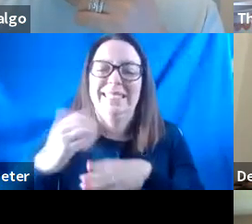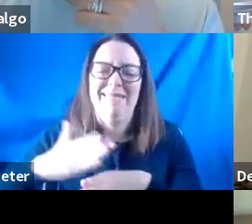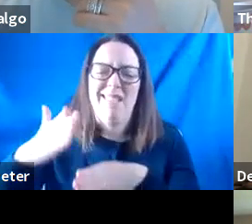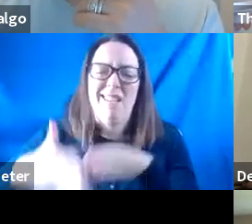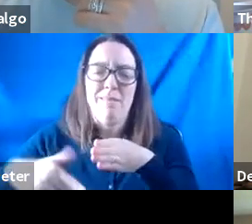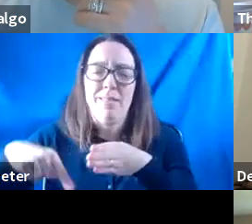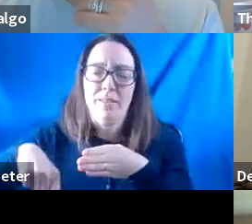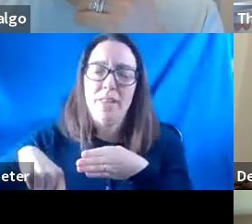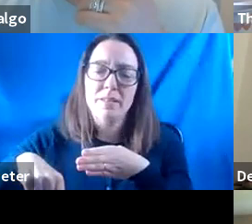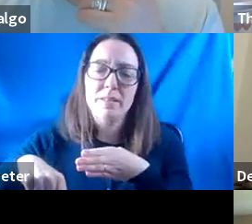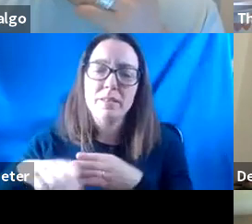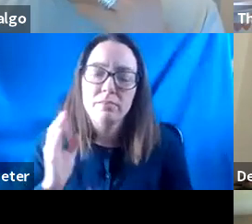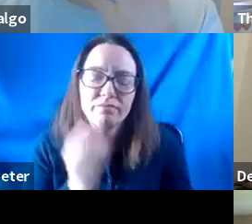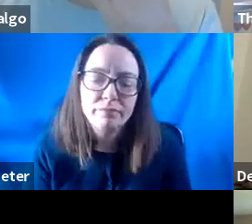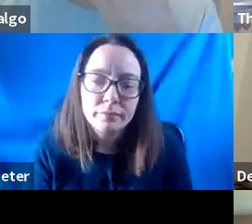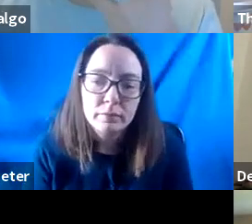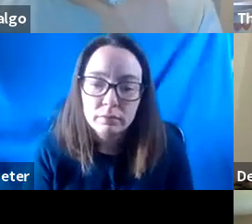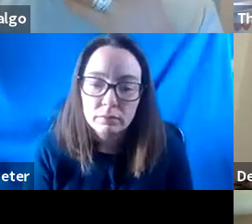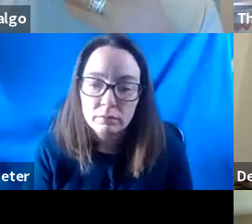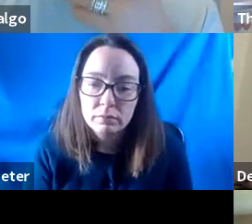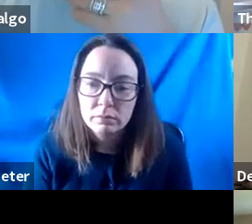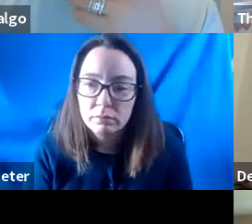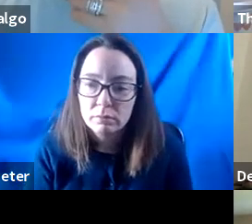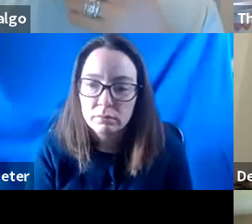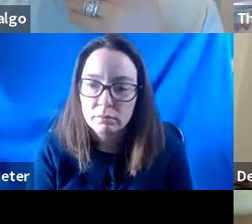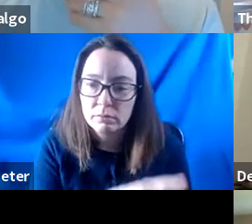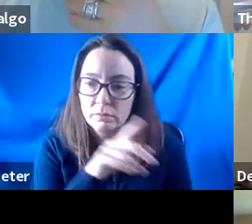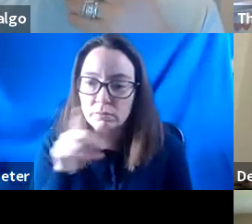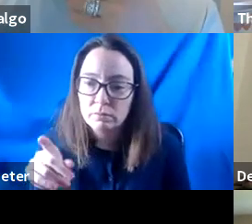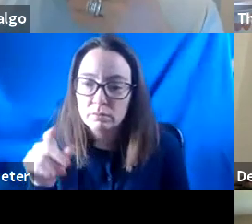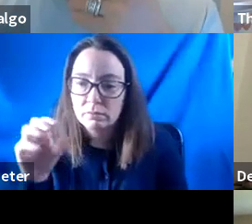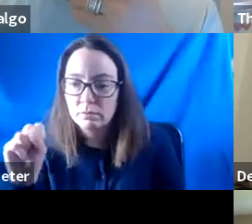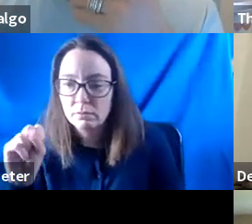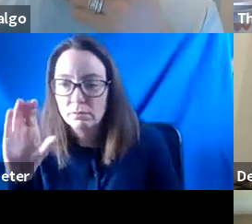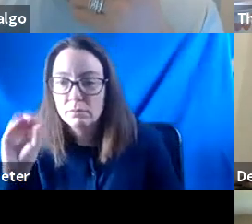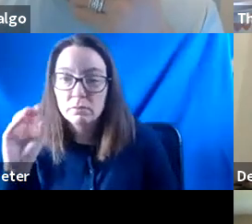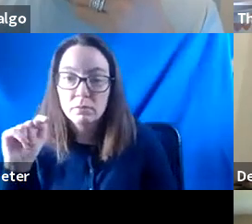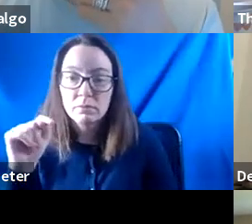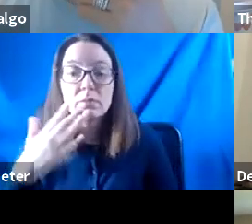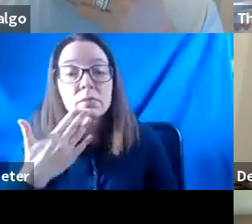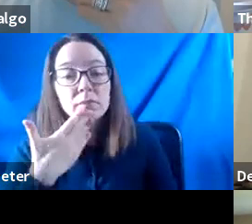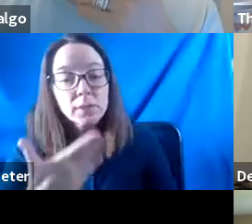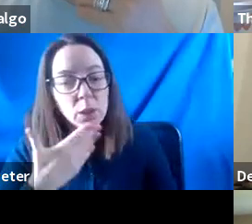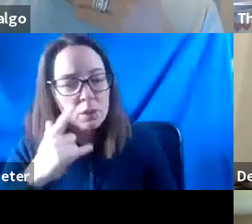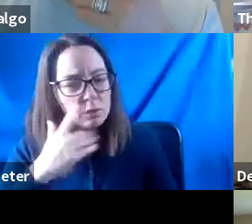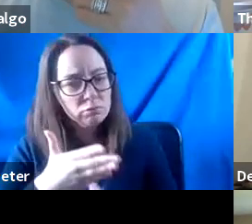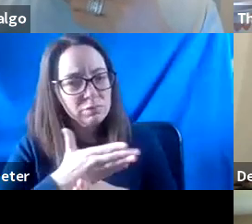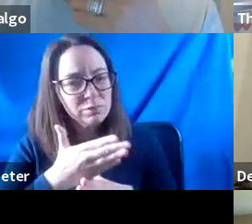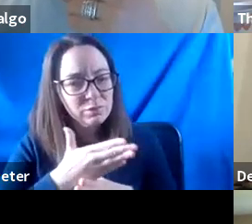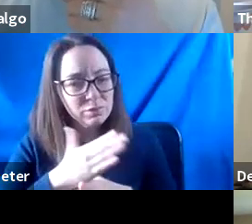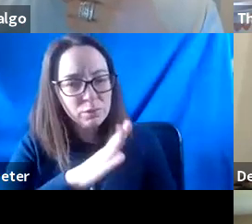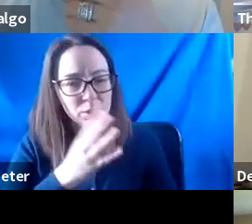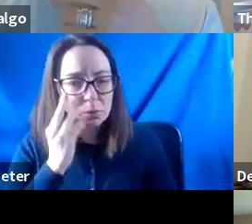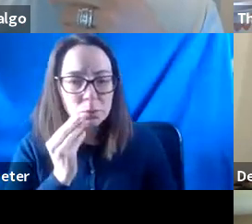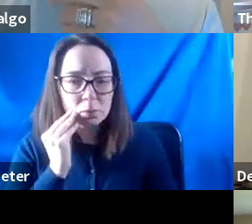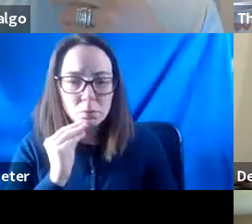kind of addresses that as well. Karen, So Deborah, thank you for sharing your experience. And Karen Lassen has a